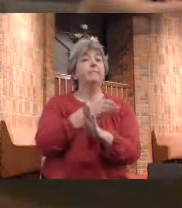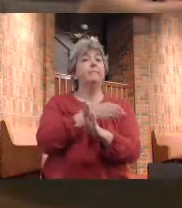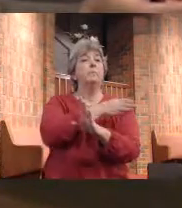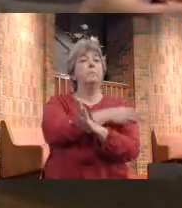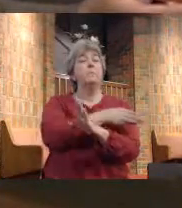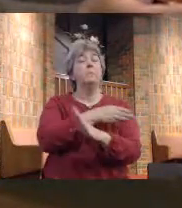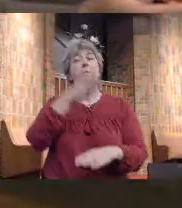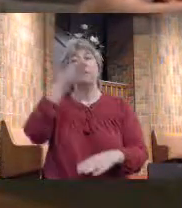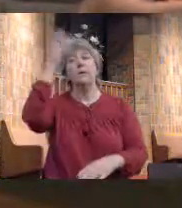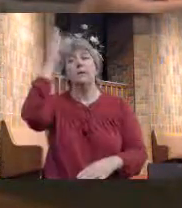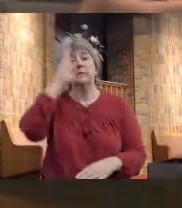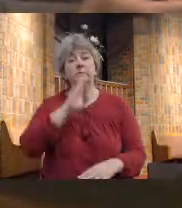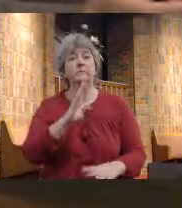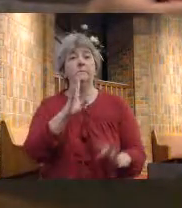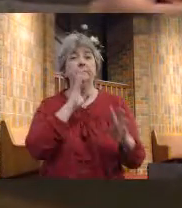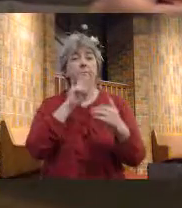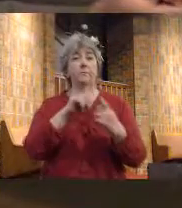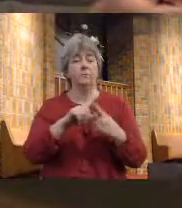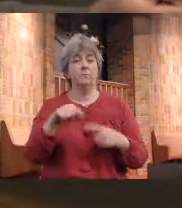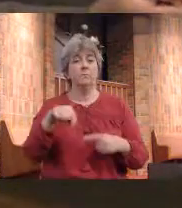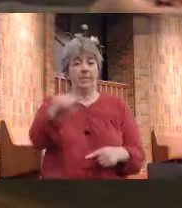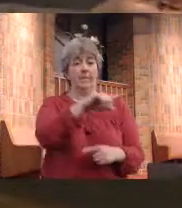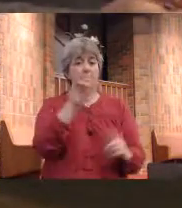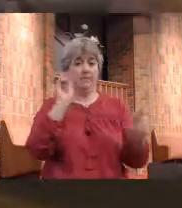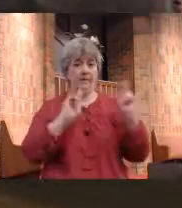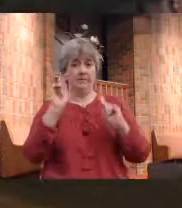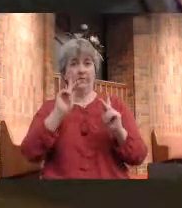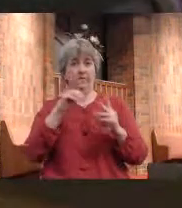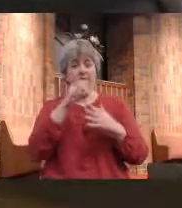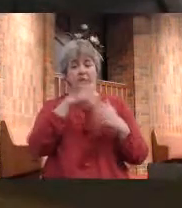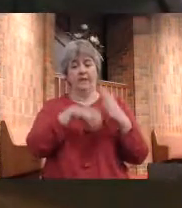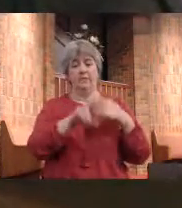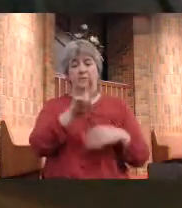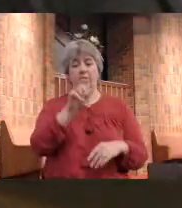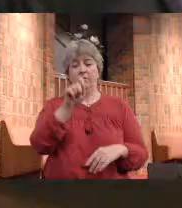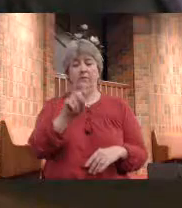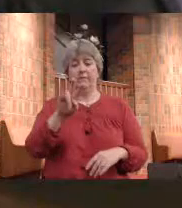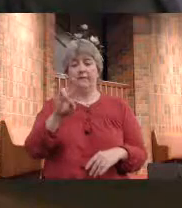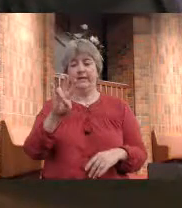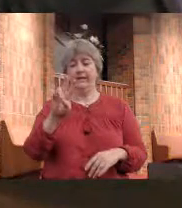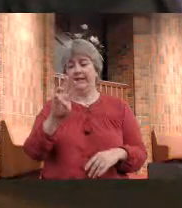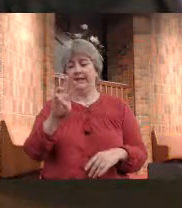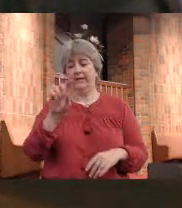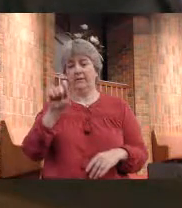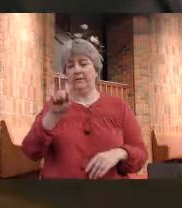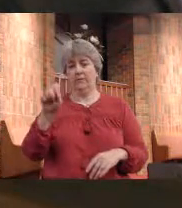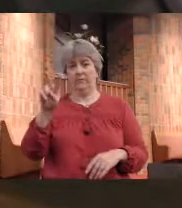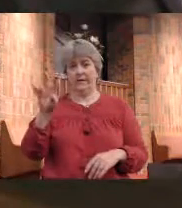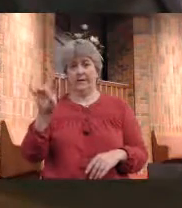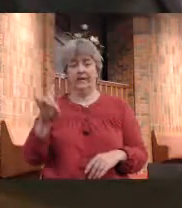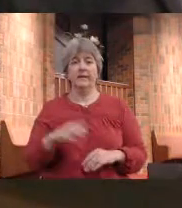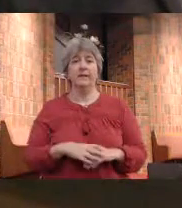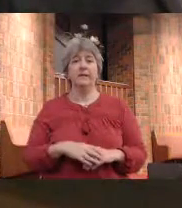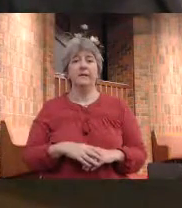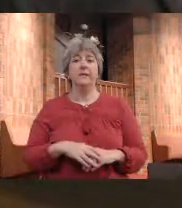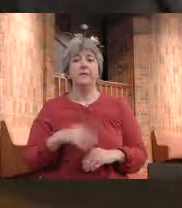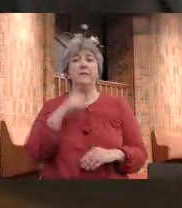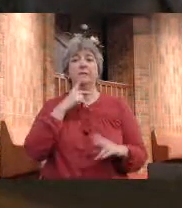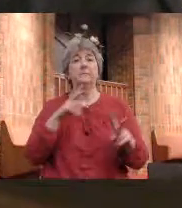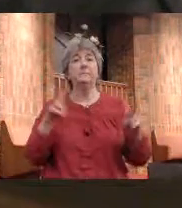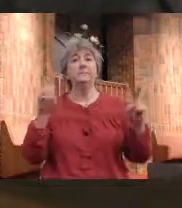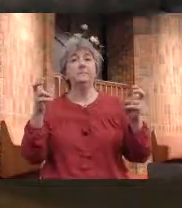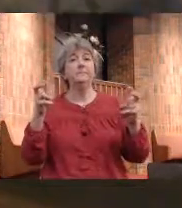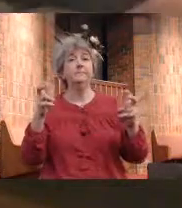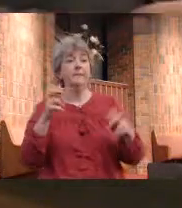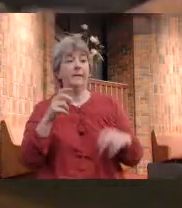his reasoning, Jeremiah 2:26. As the thief is ashamed when he is found out, so is the house of